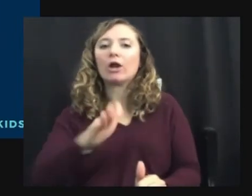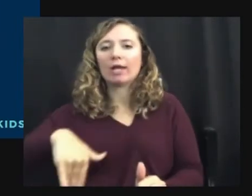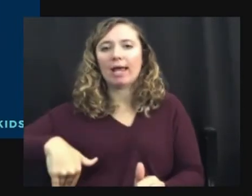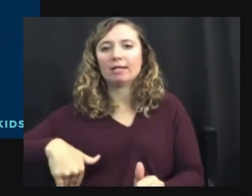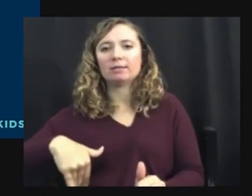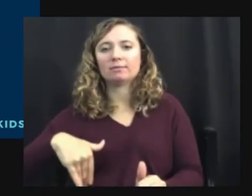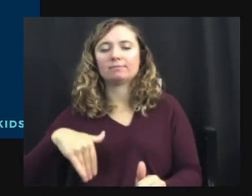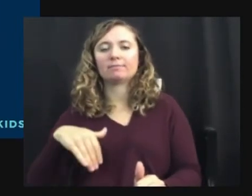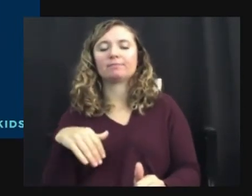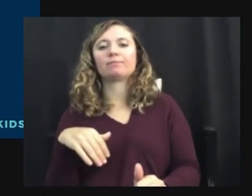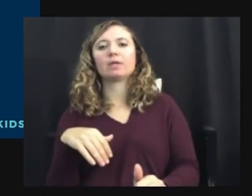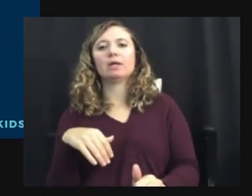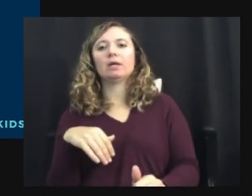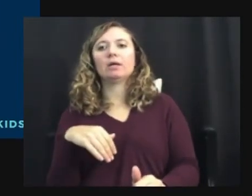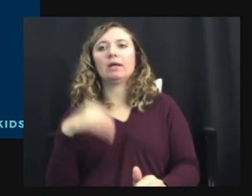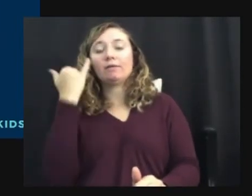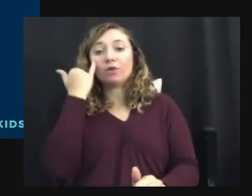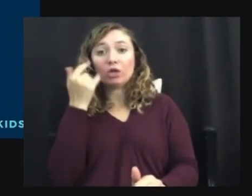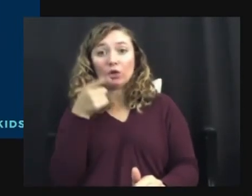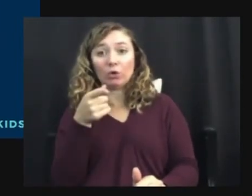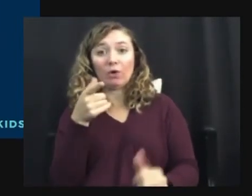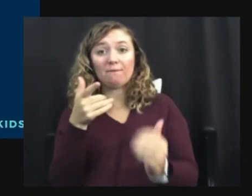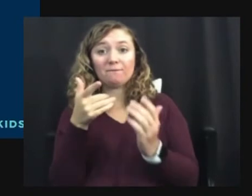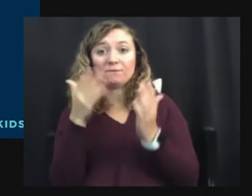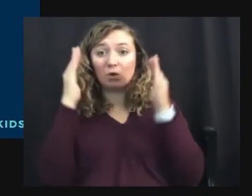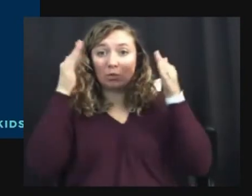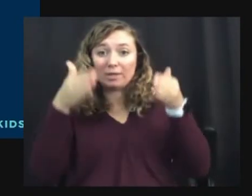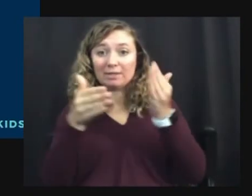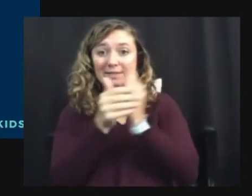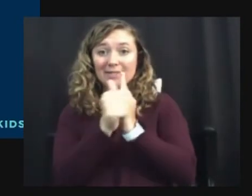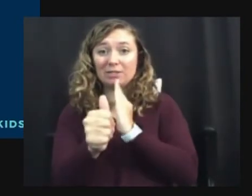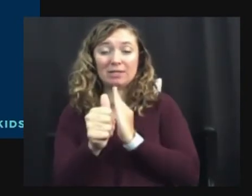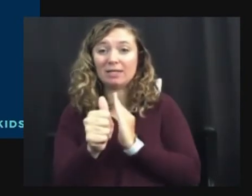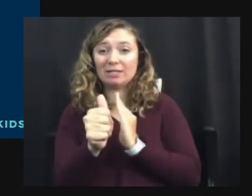If you're focusing on skills your child is not ready to develop,